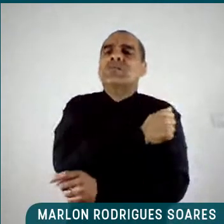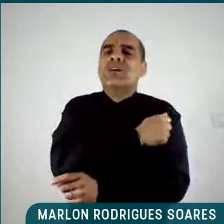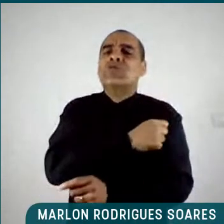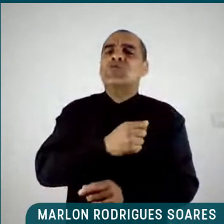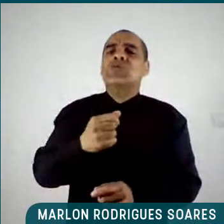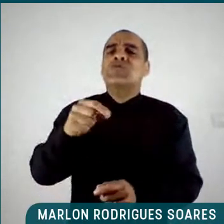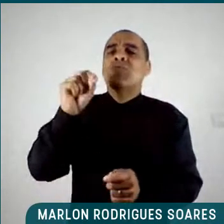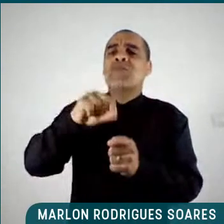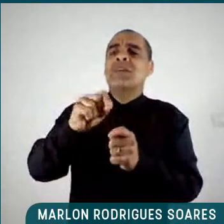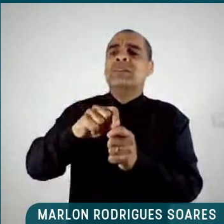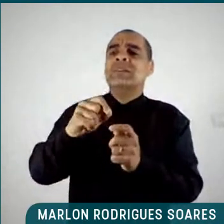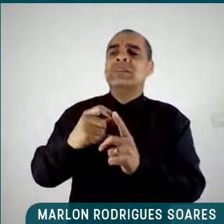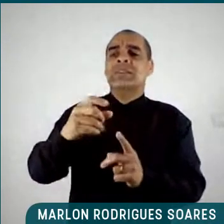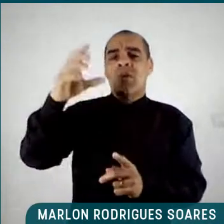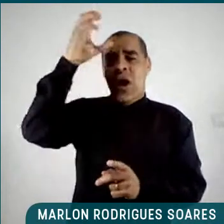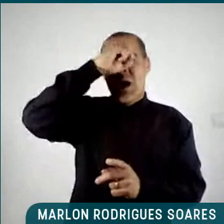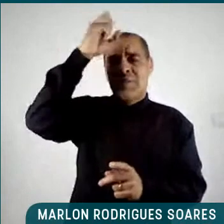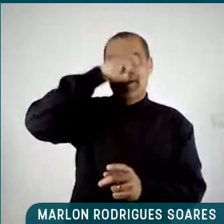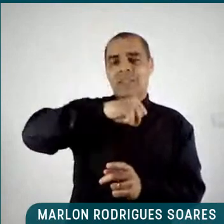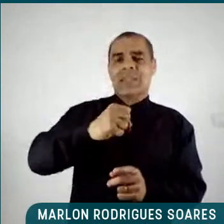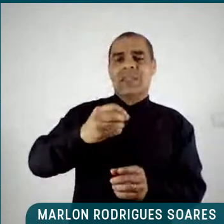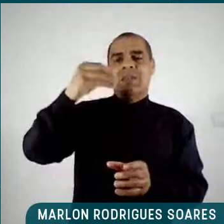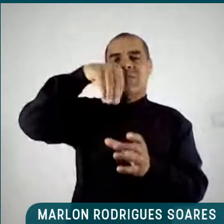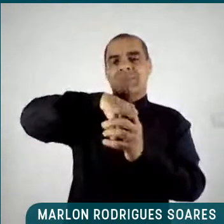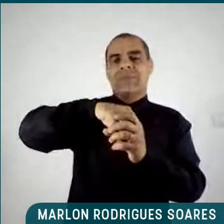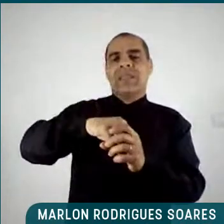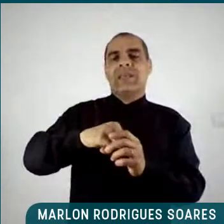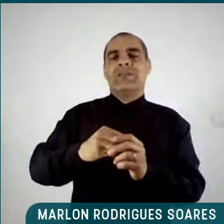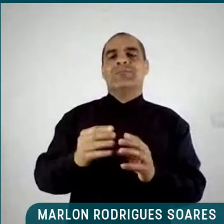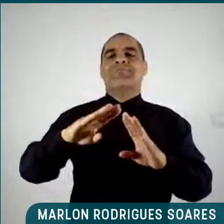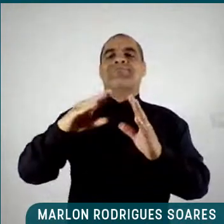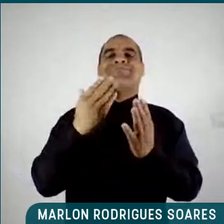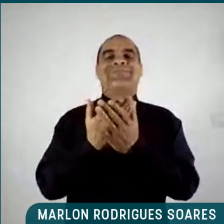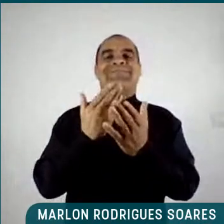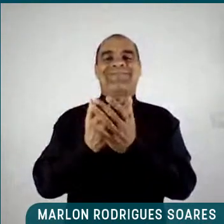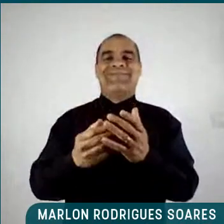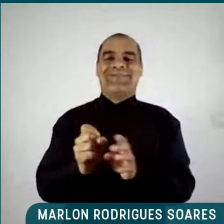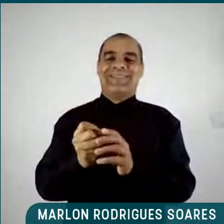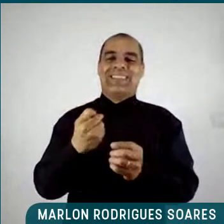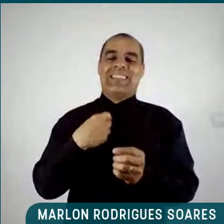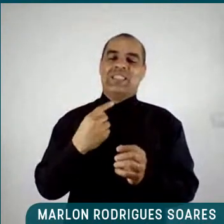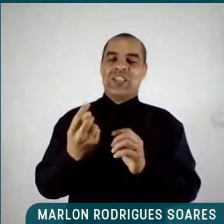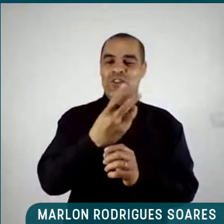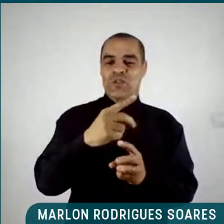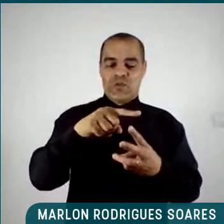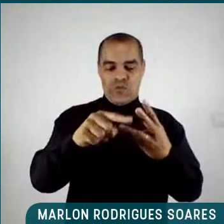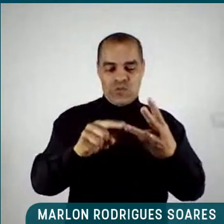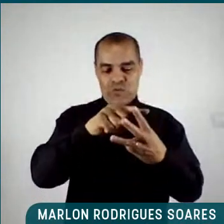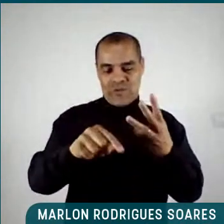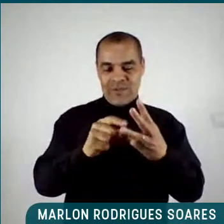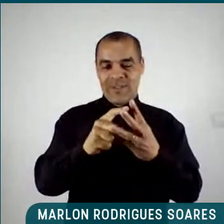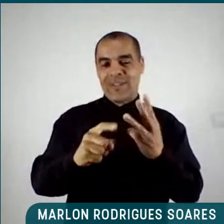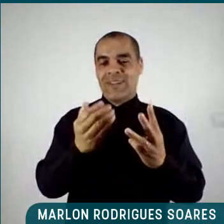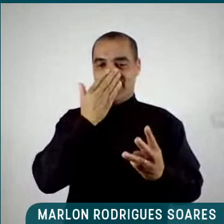do with what we teach them. So I think if we work in these three